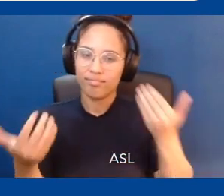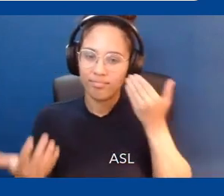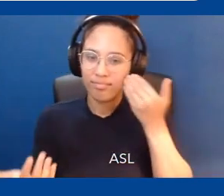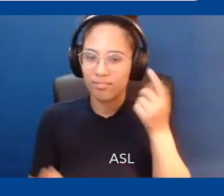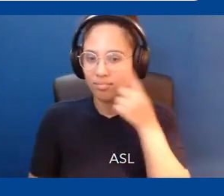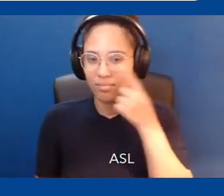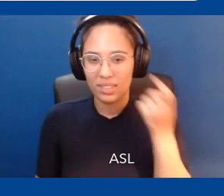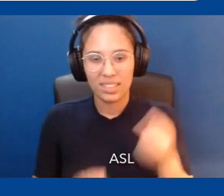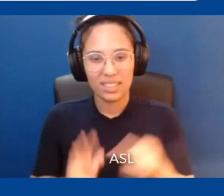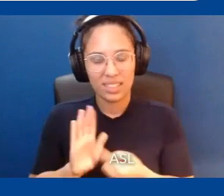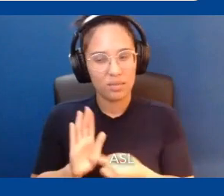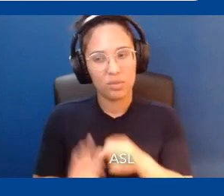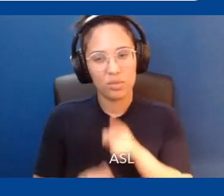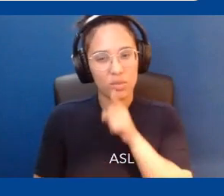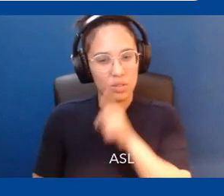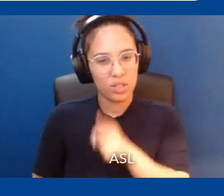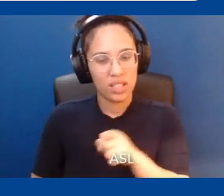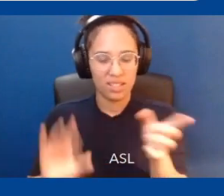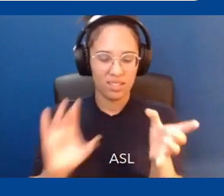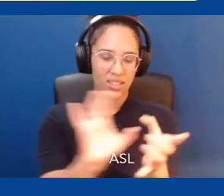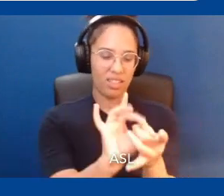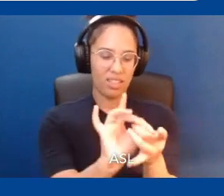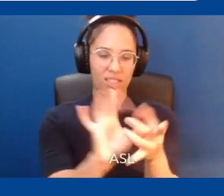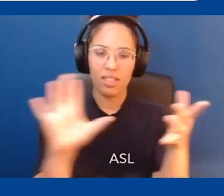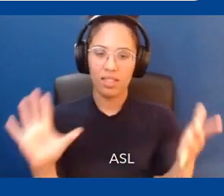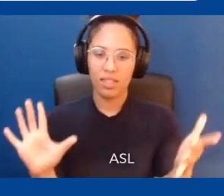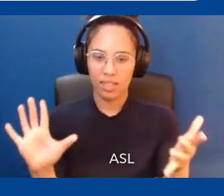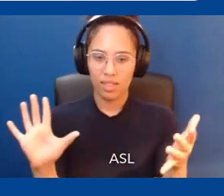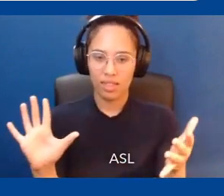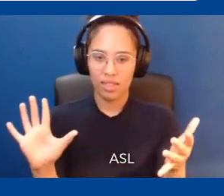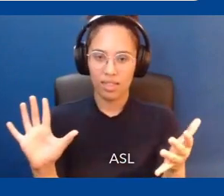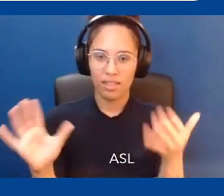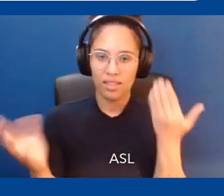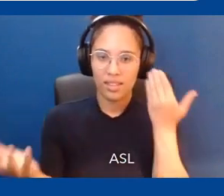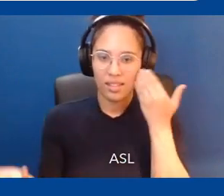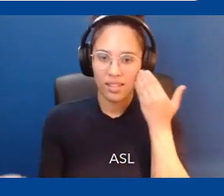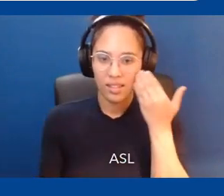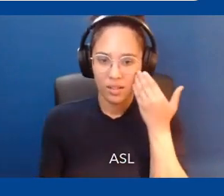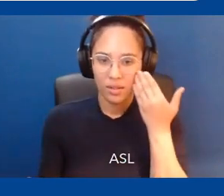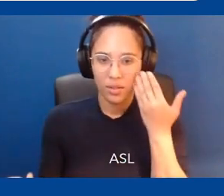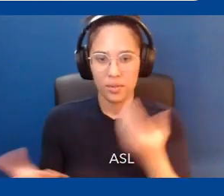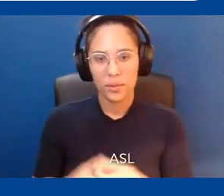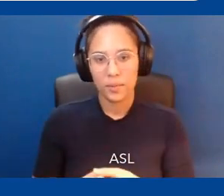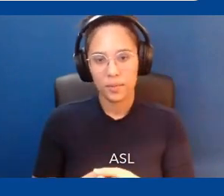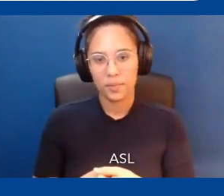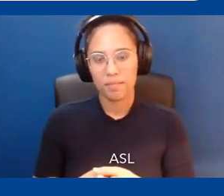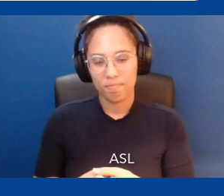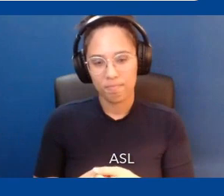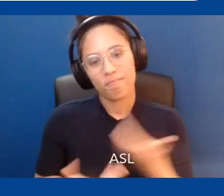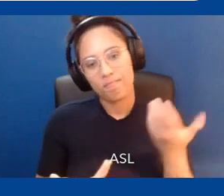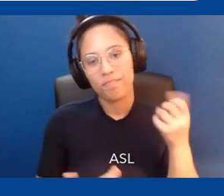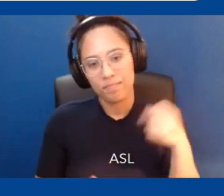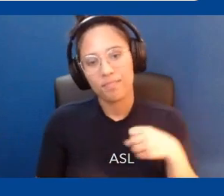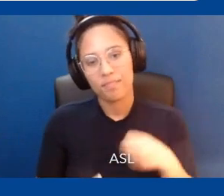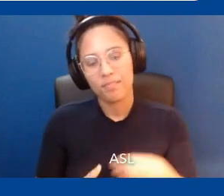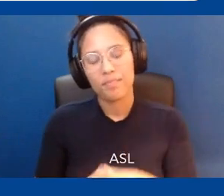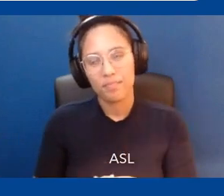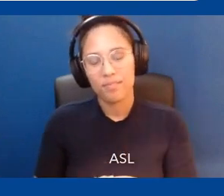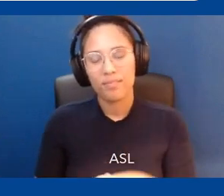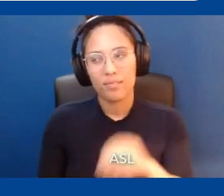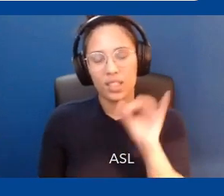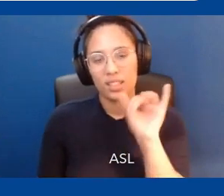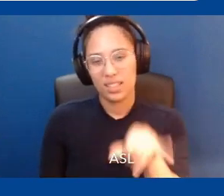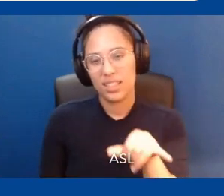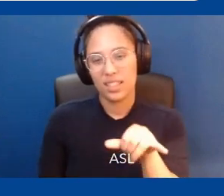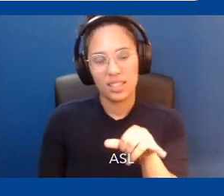really remove like the intimacy, like the affect that are associated. That's yeah, associated